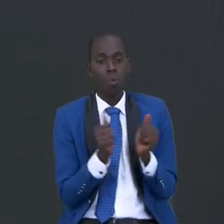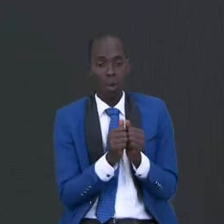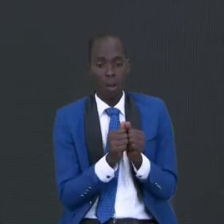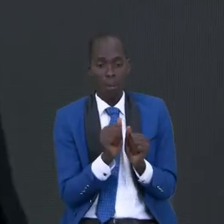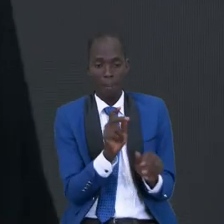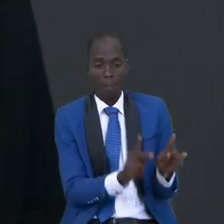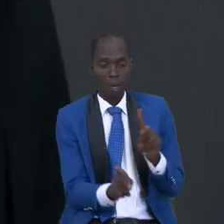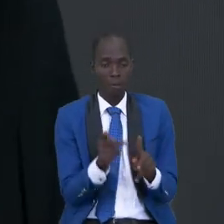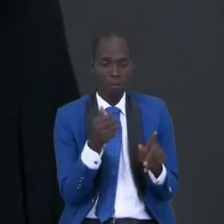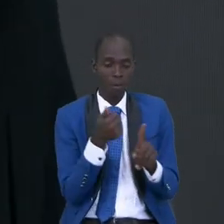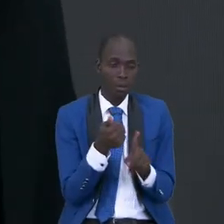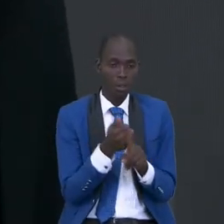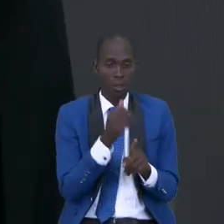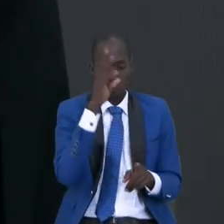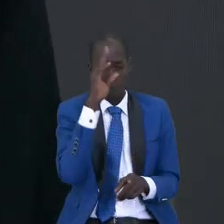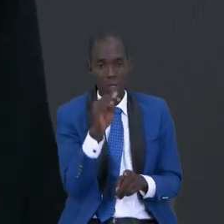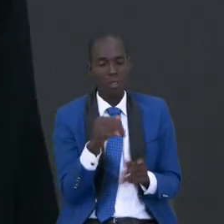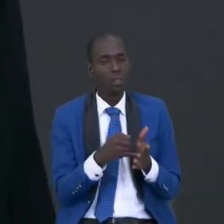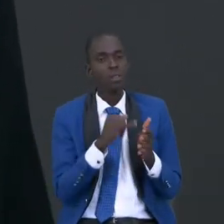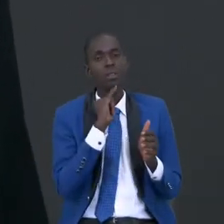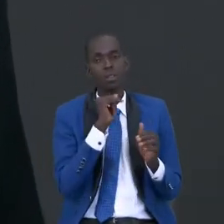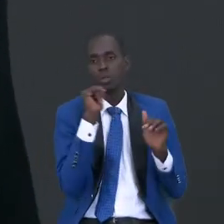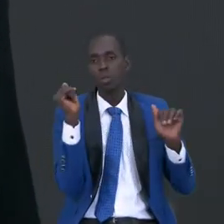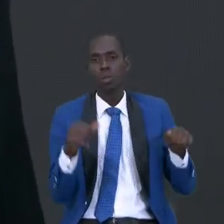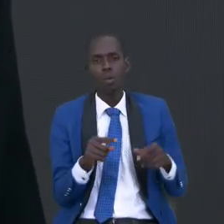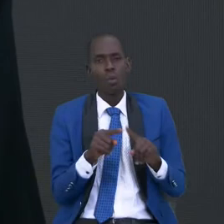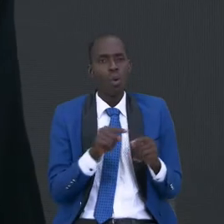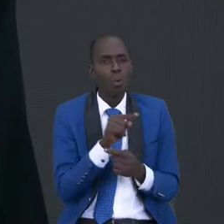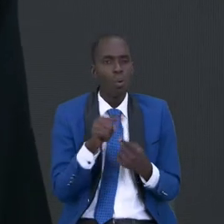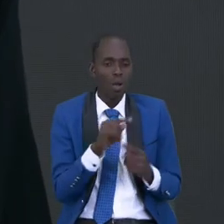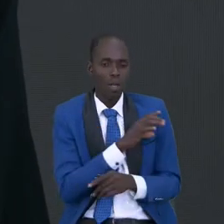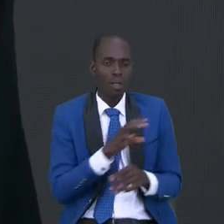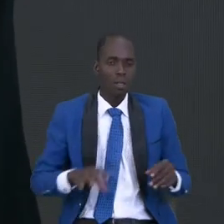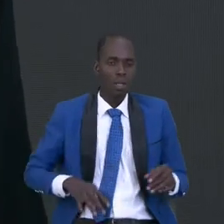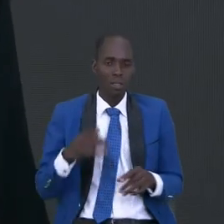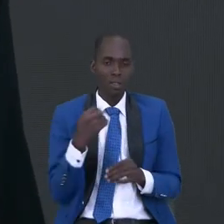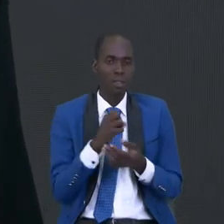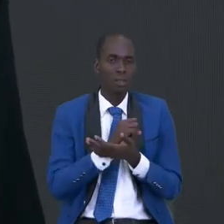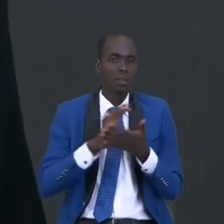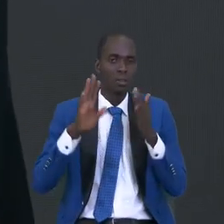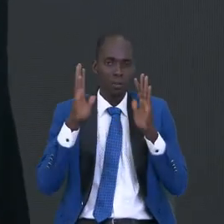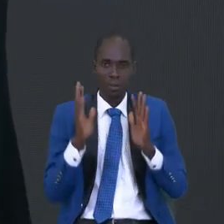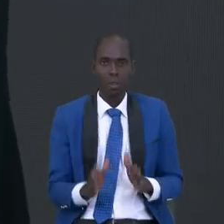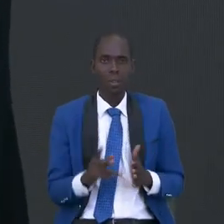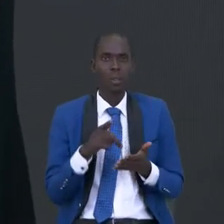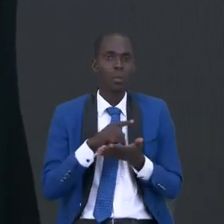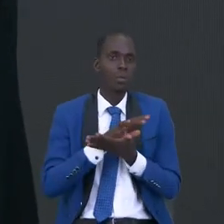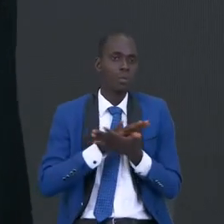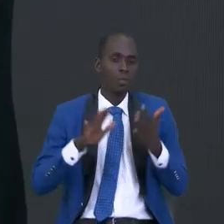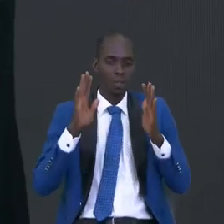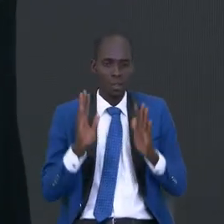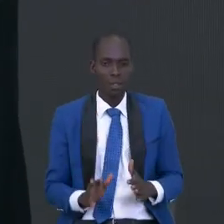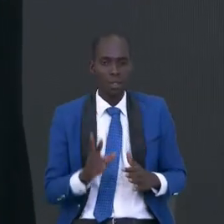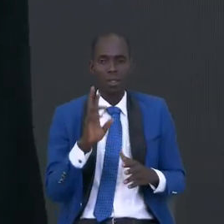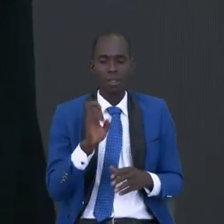is impossible. But when Christ, the sanctifier, the purifier, the refiner,